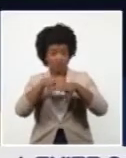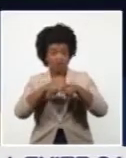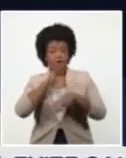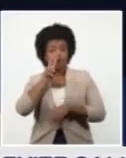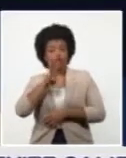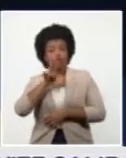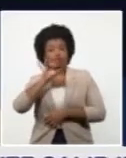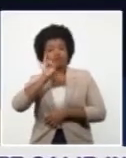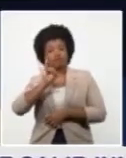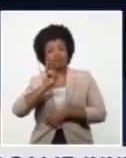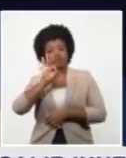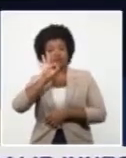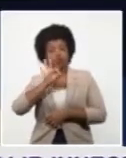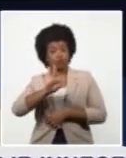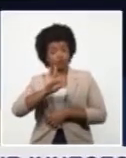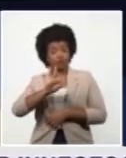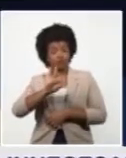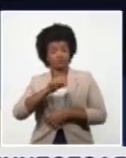1,244.